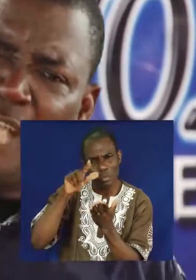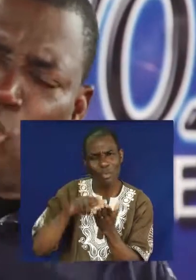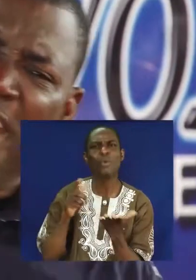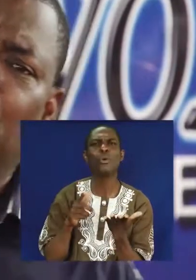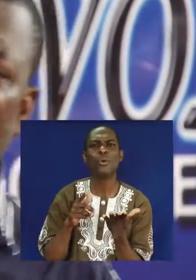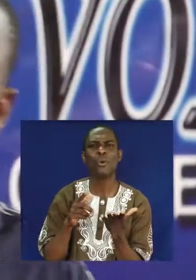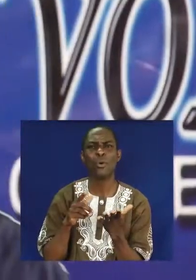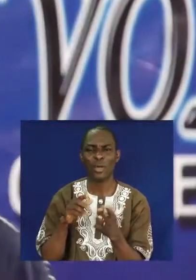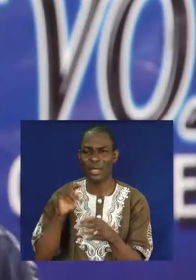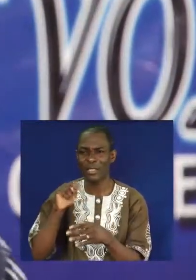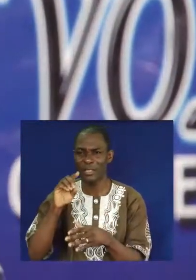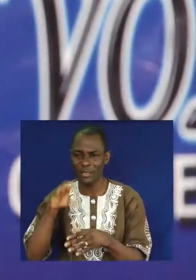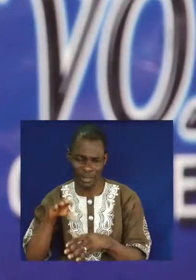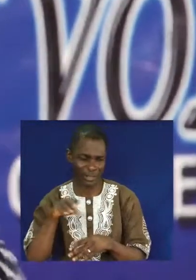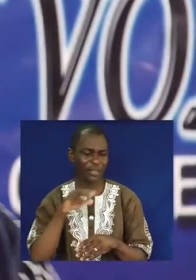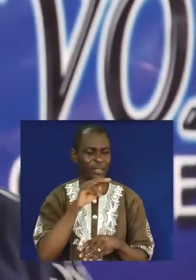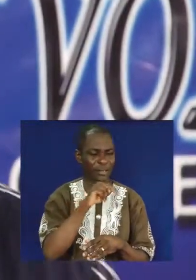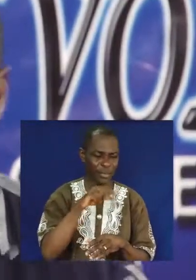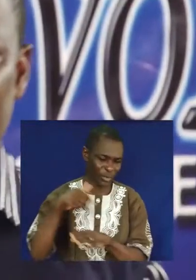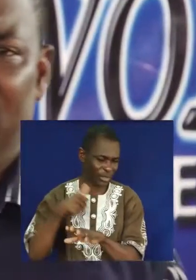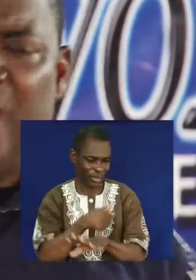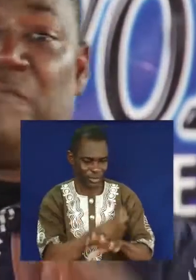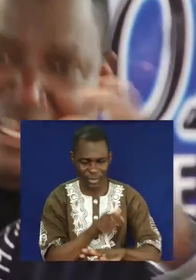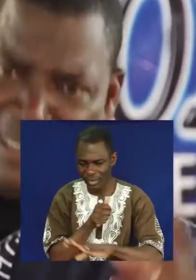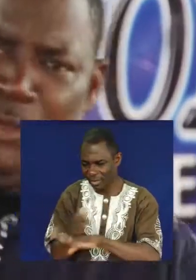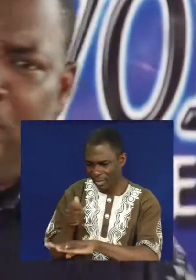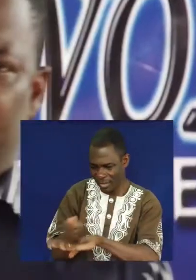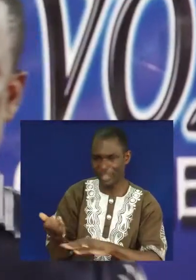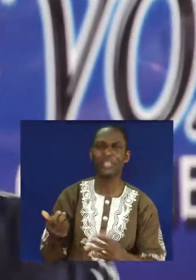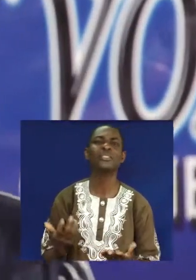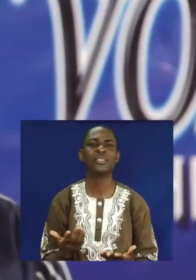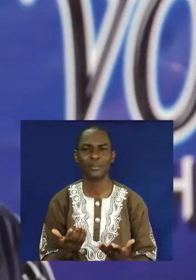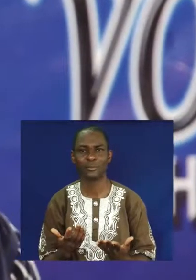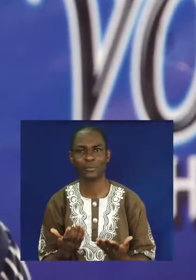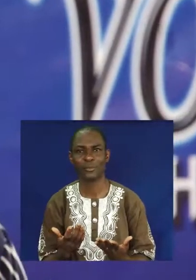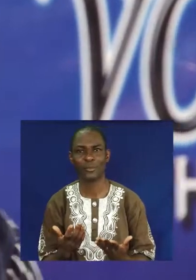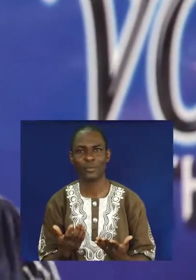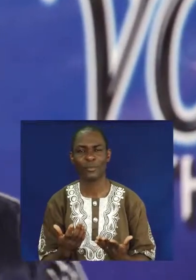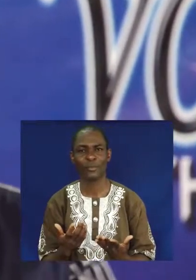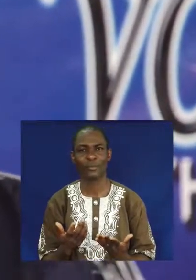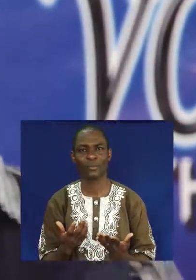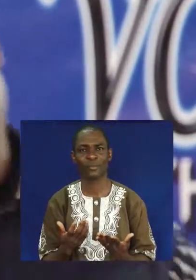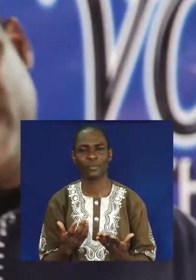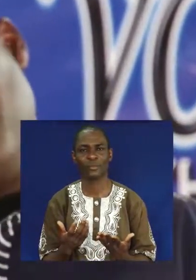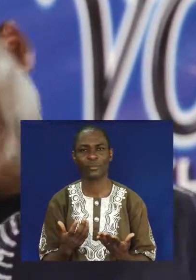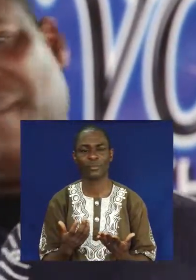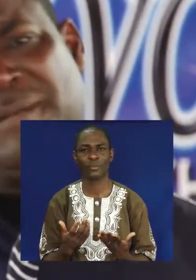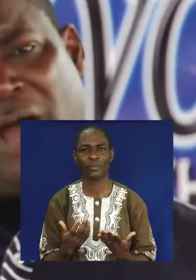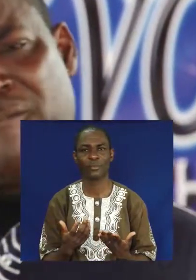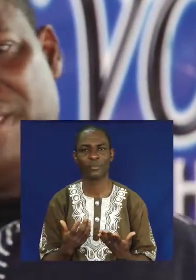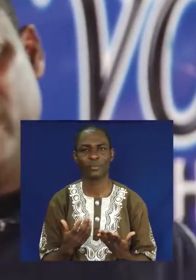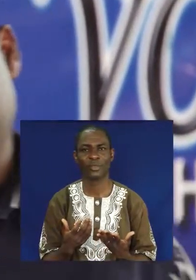Nimidian trust one near pessamin cumina. Selfishness. And your father's pessamin cumiano. Now, Dana Waninasha and